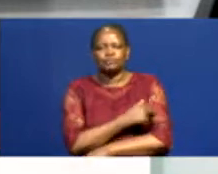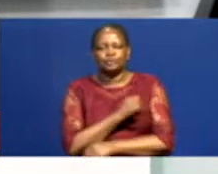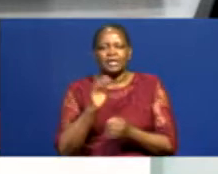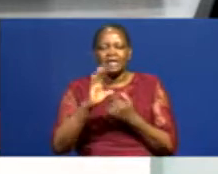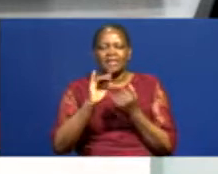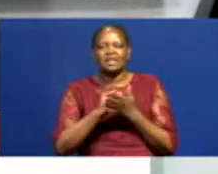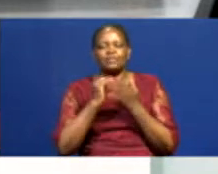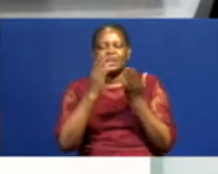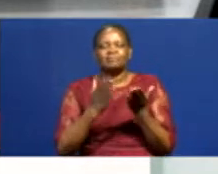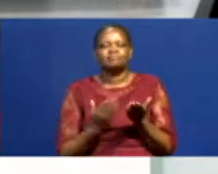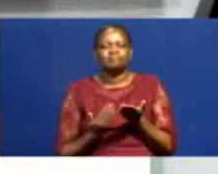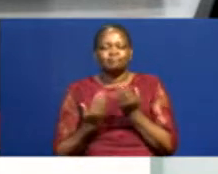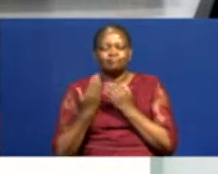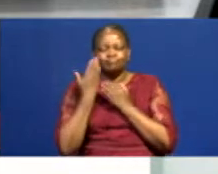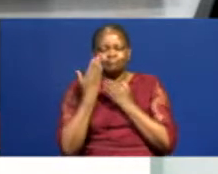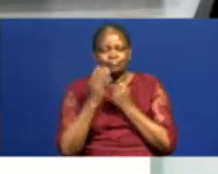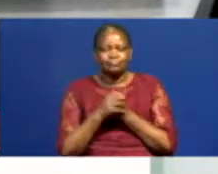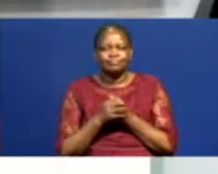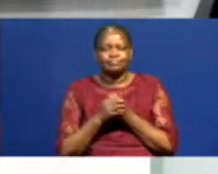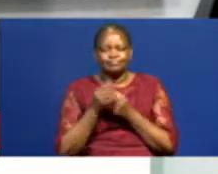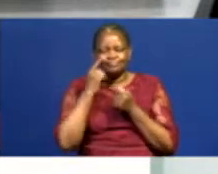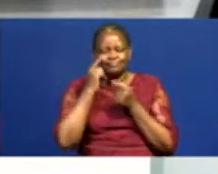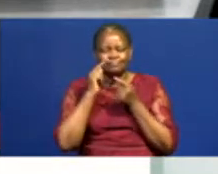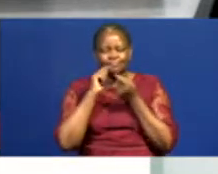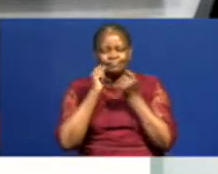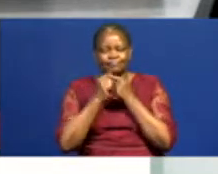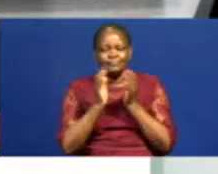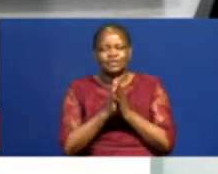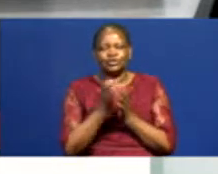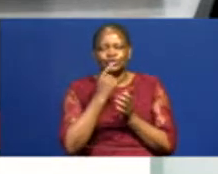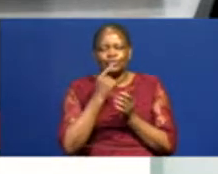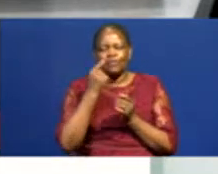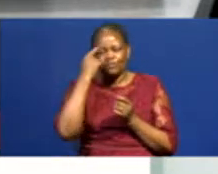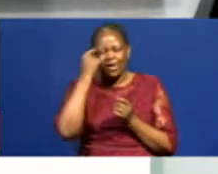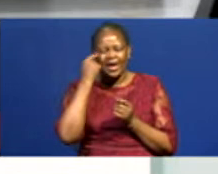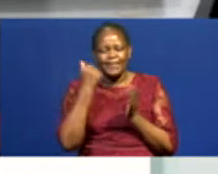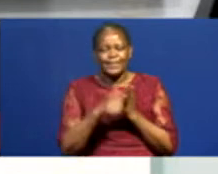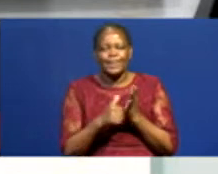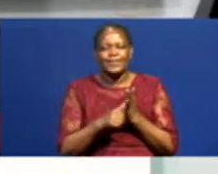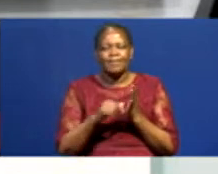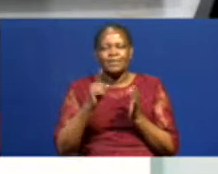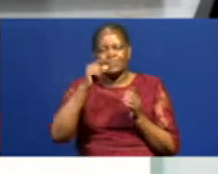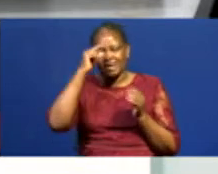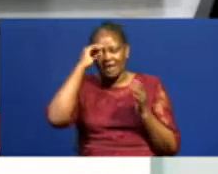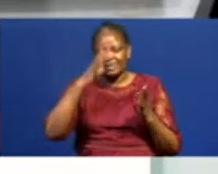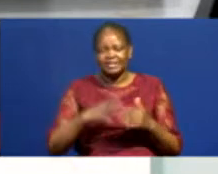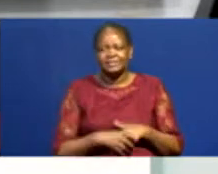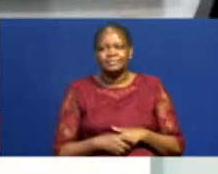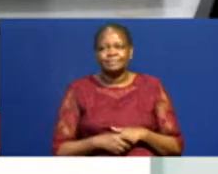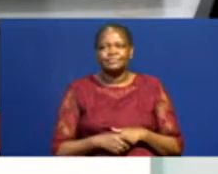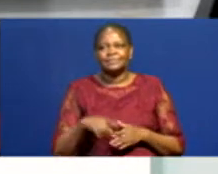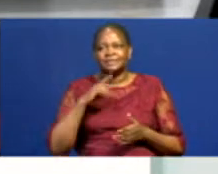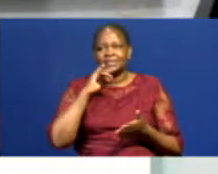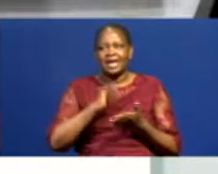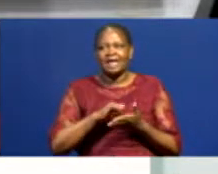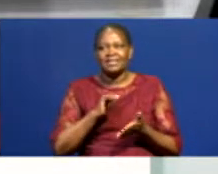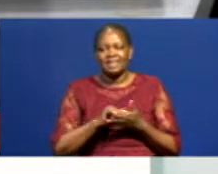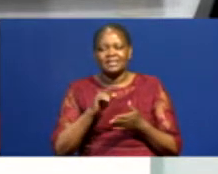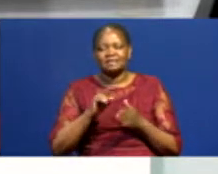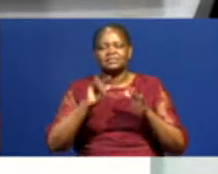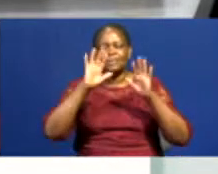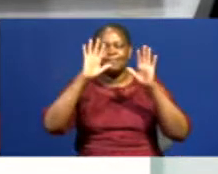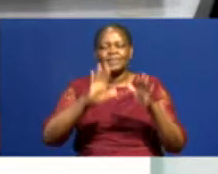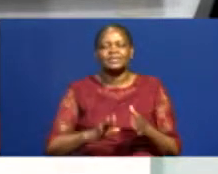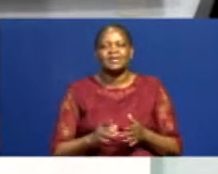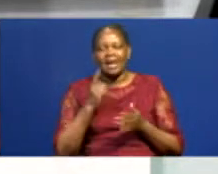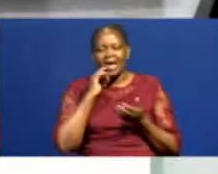offer surgery, lens replacement, and treatment for eye problems. Nairobi Governor Johnson Sakaja said that the critical eye care